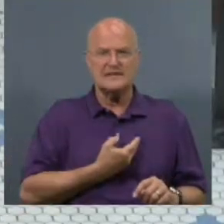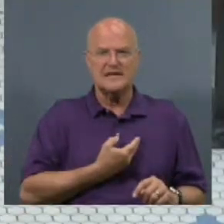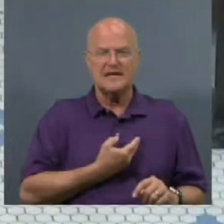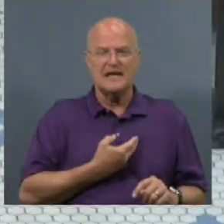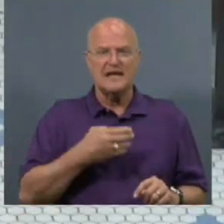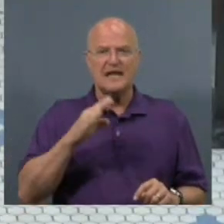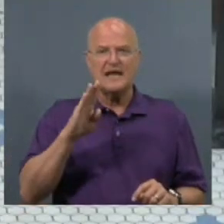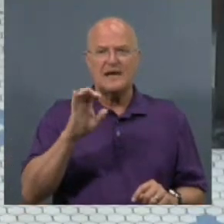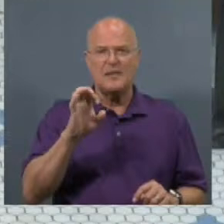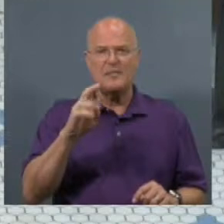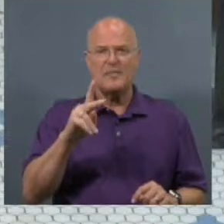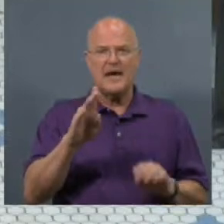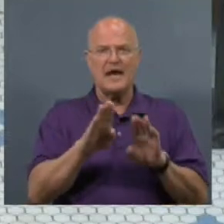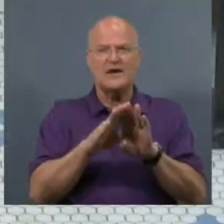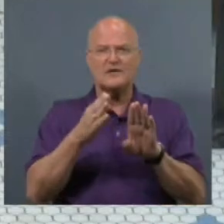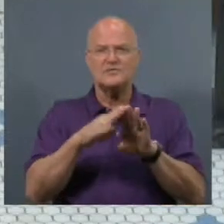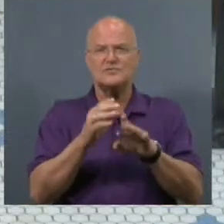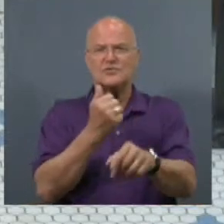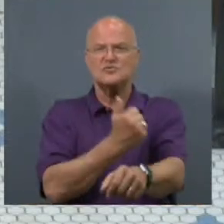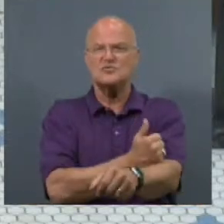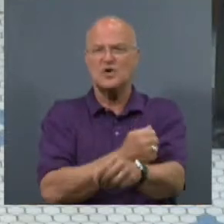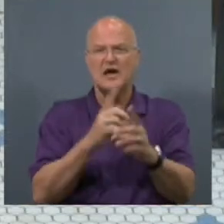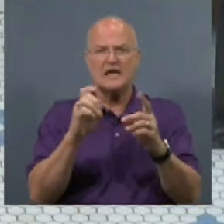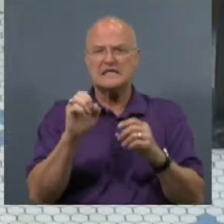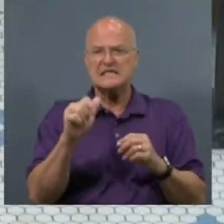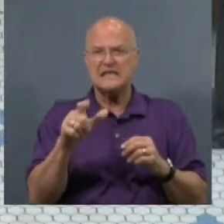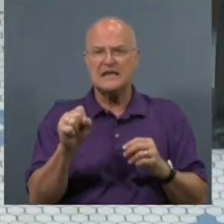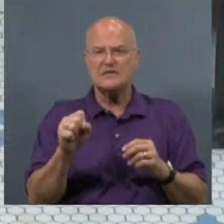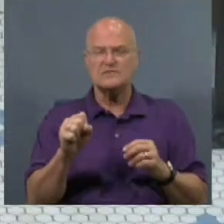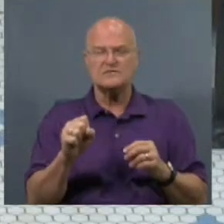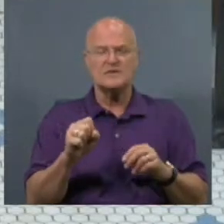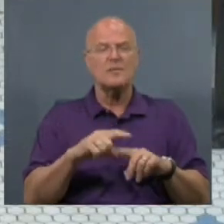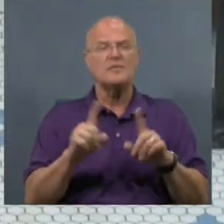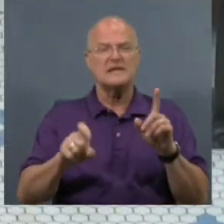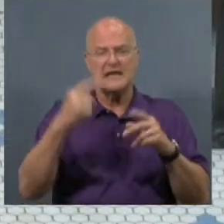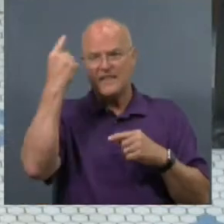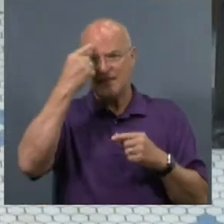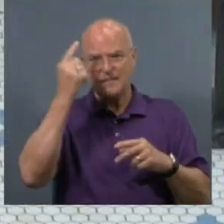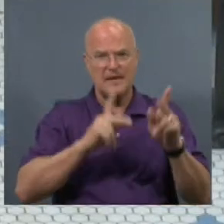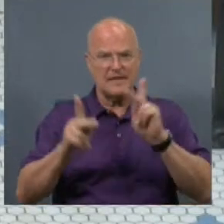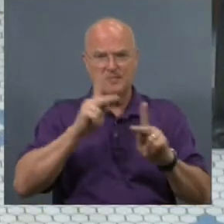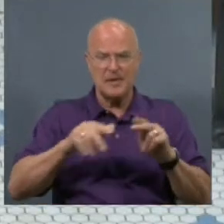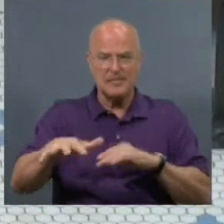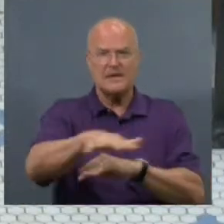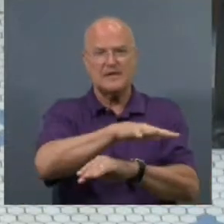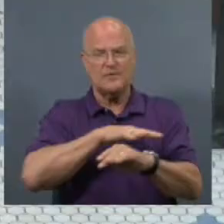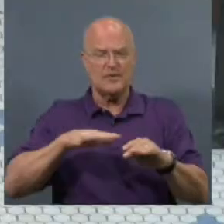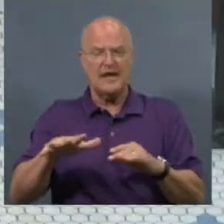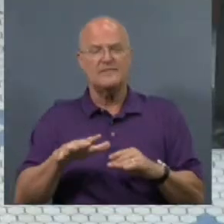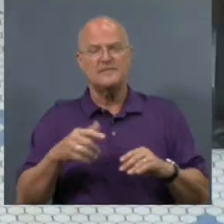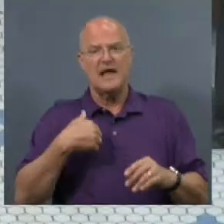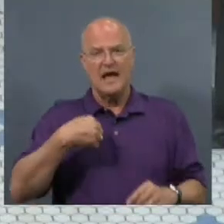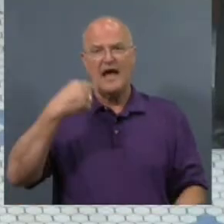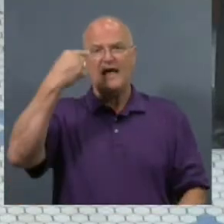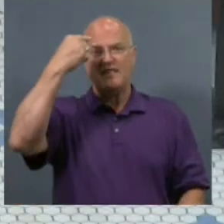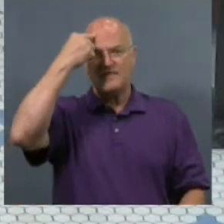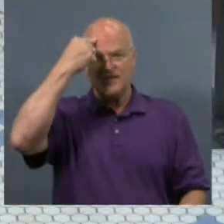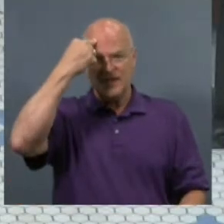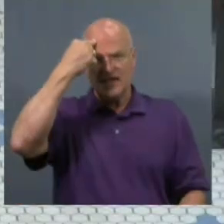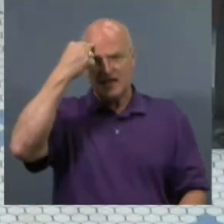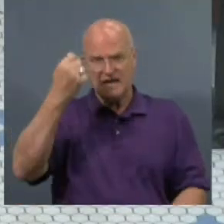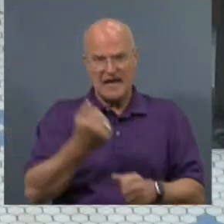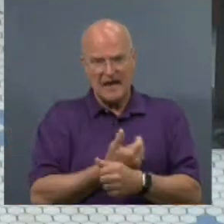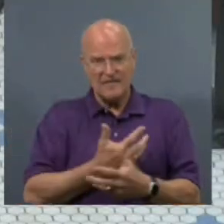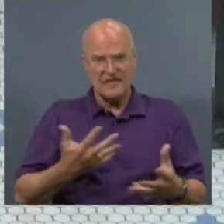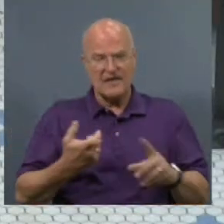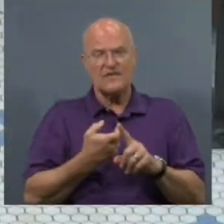deals and not, take people into consideration. So I just think